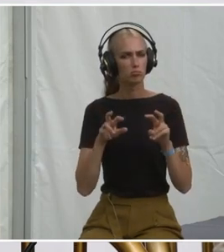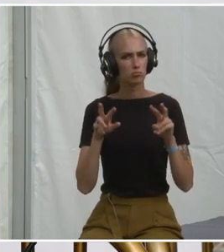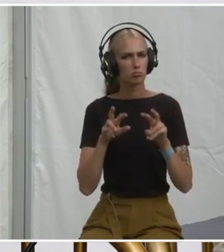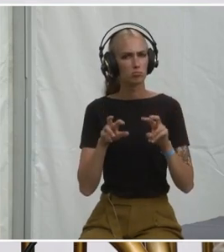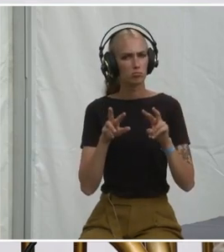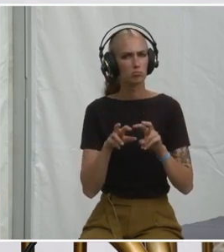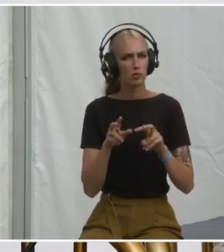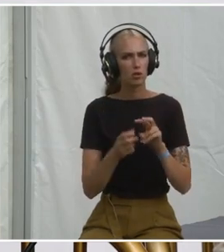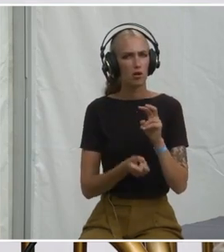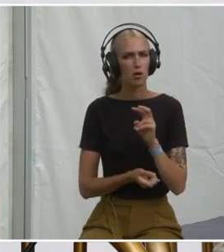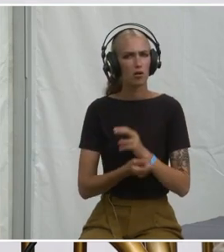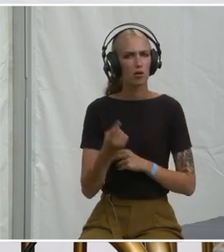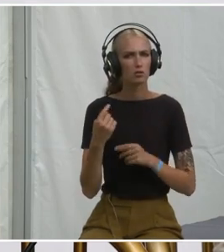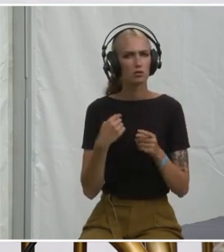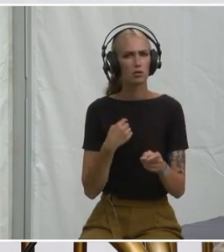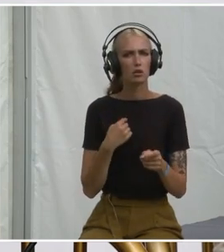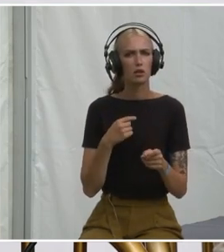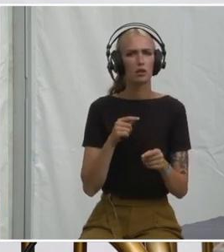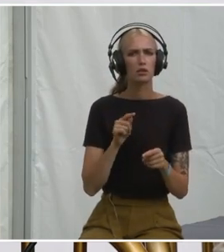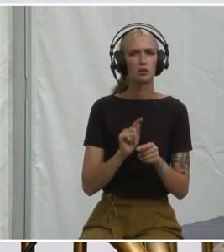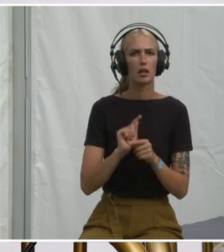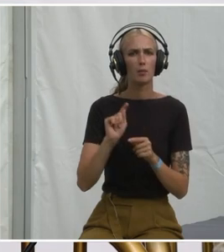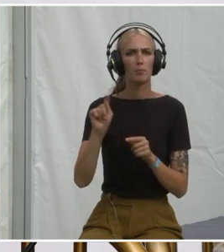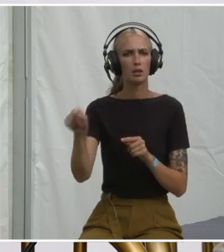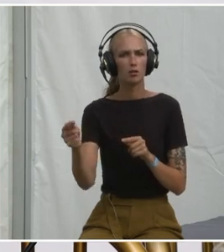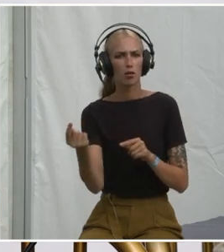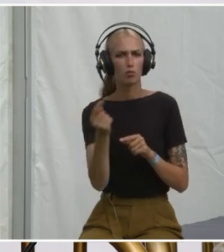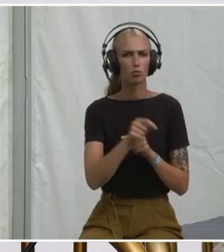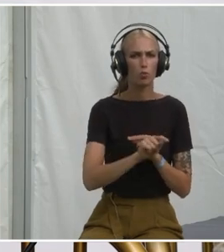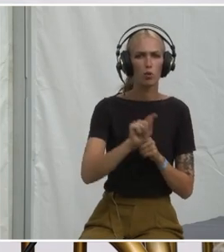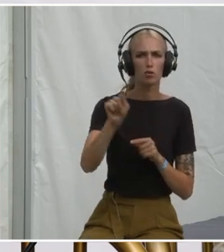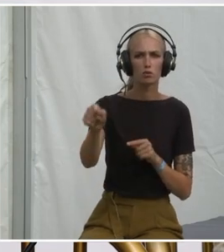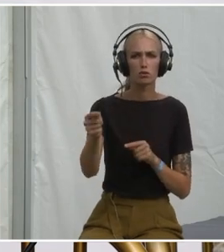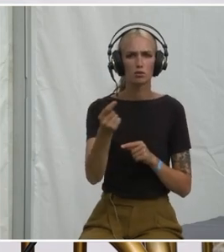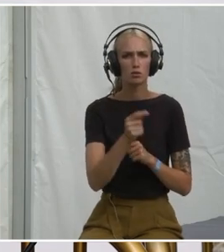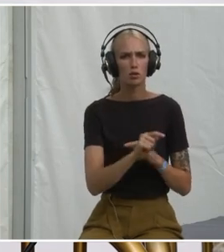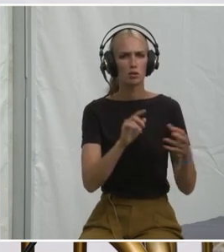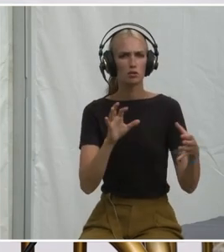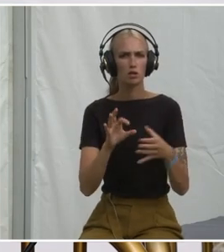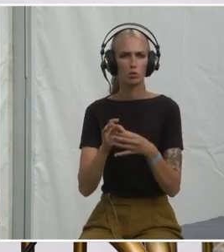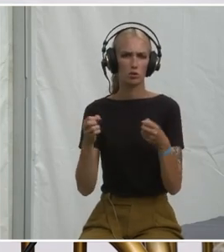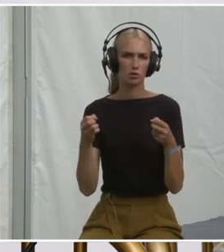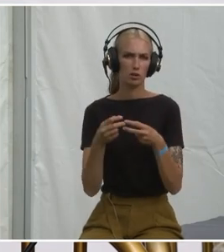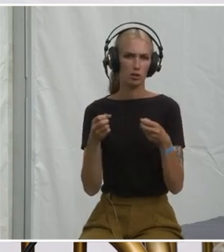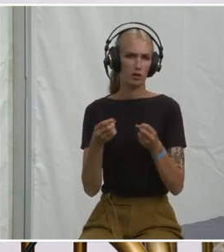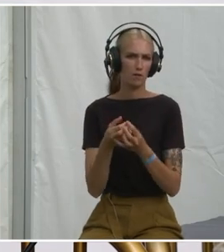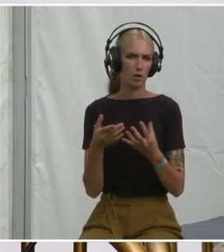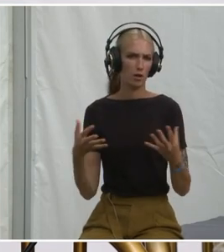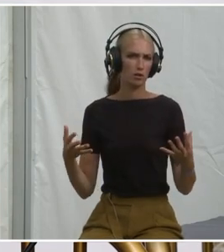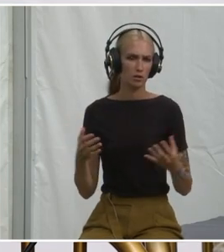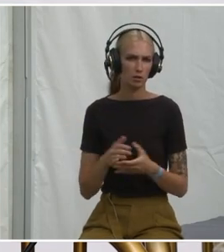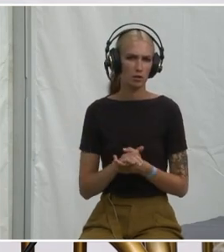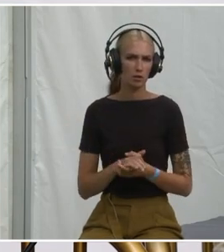this irregular migration related to digital tools, and also the